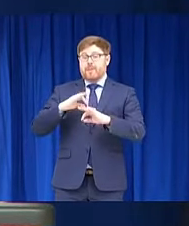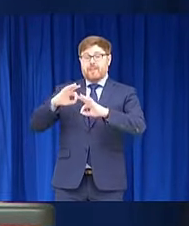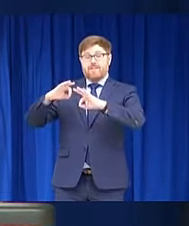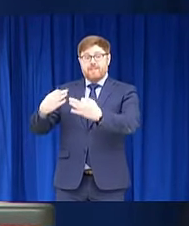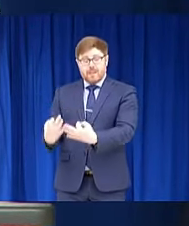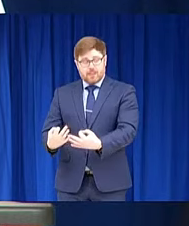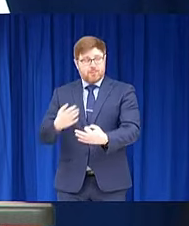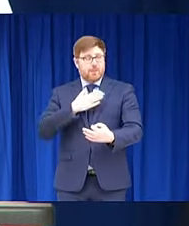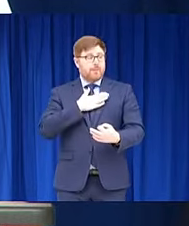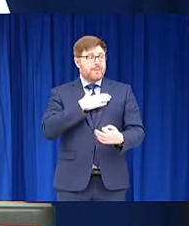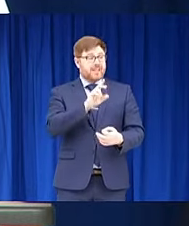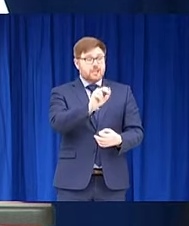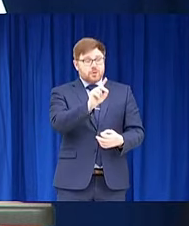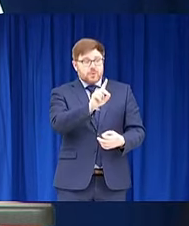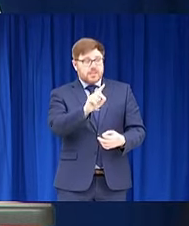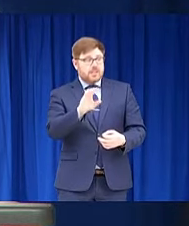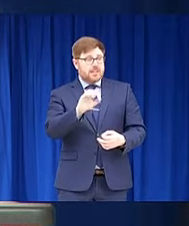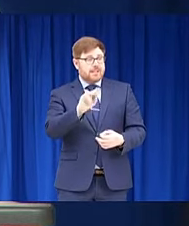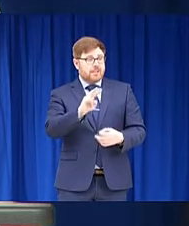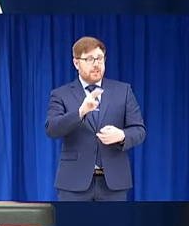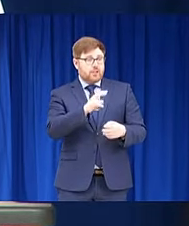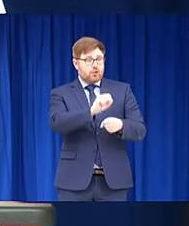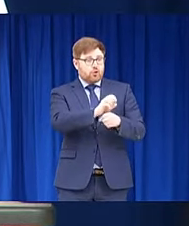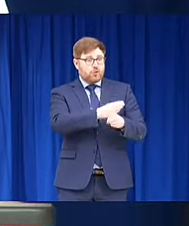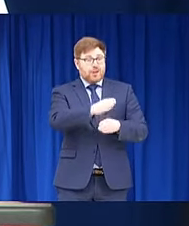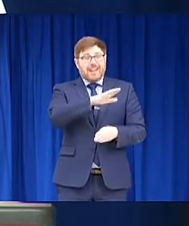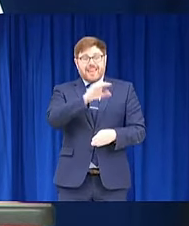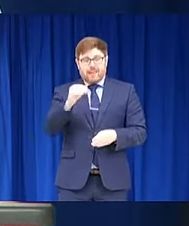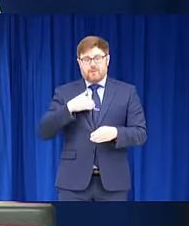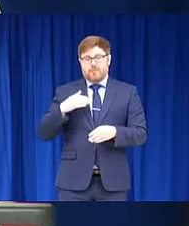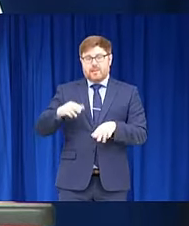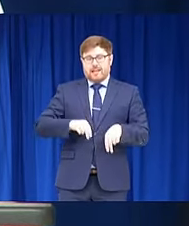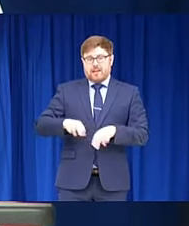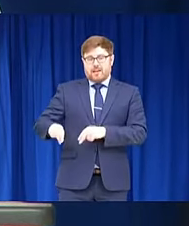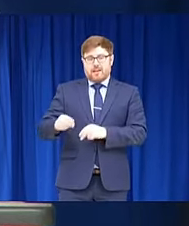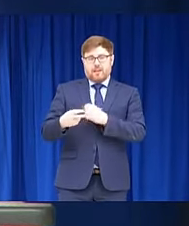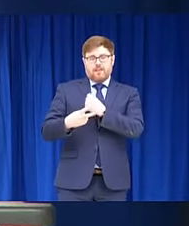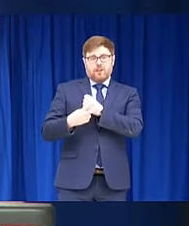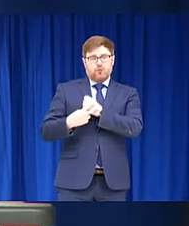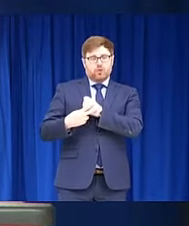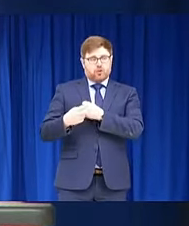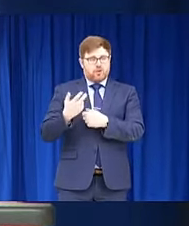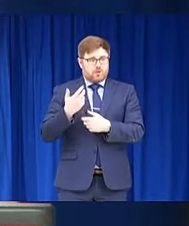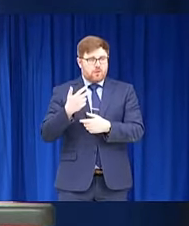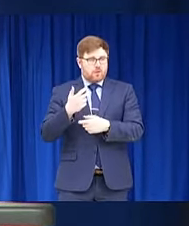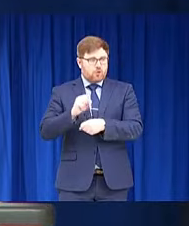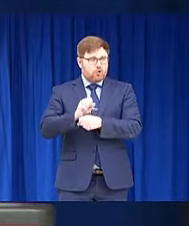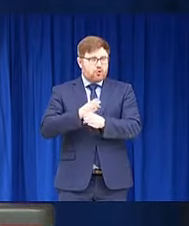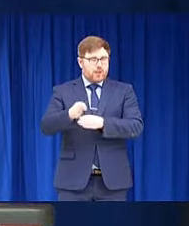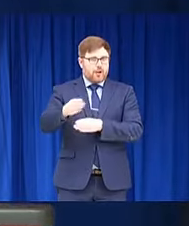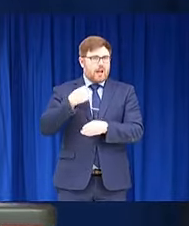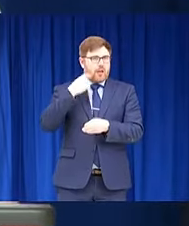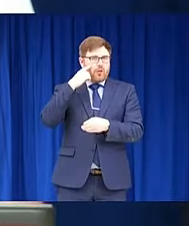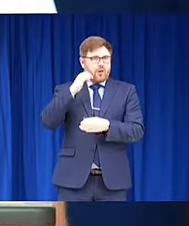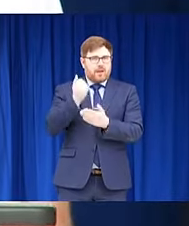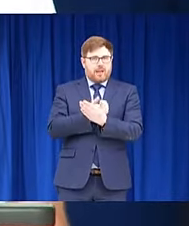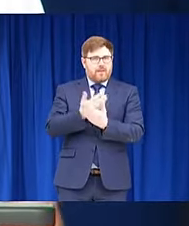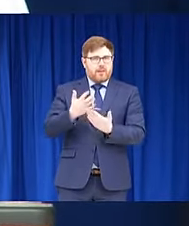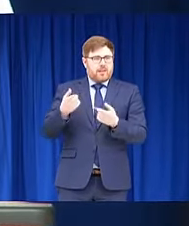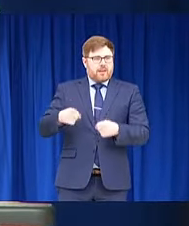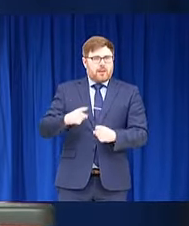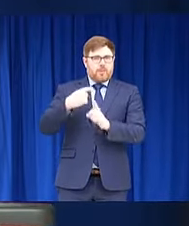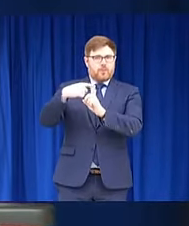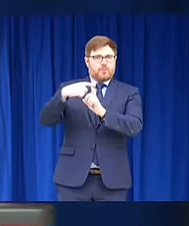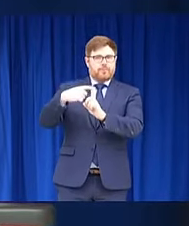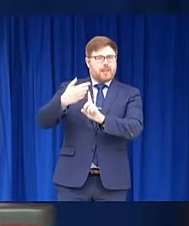DoD civilian career, and my Navy Reserve career. I felt like my best days were behind me.